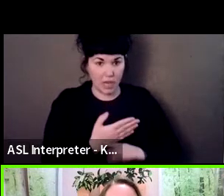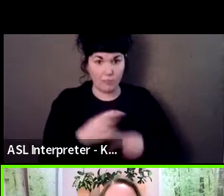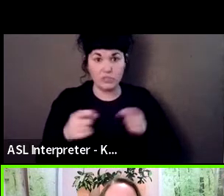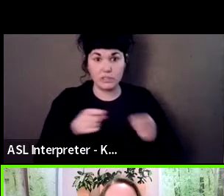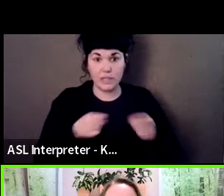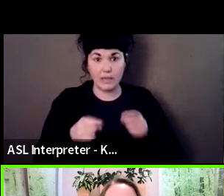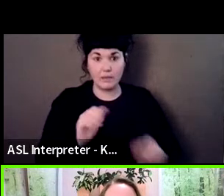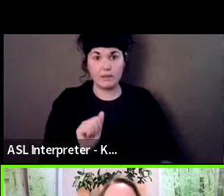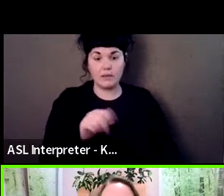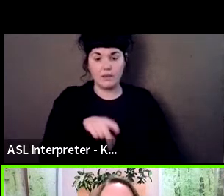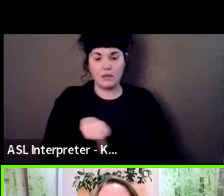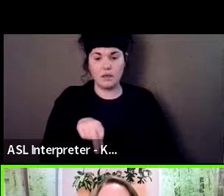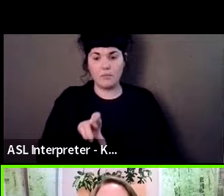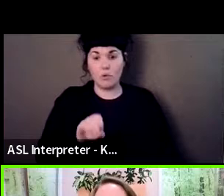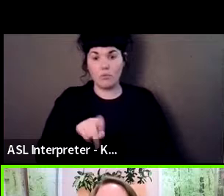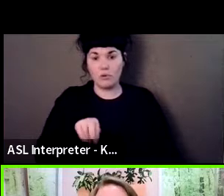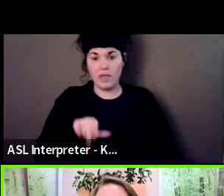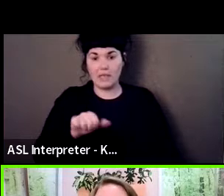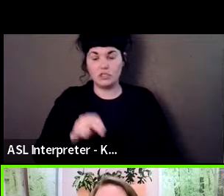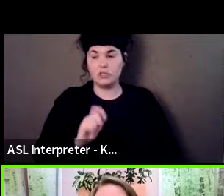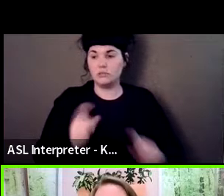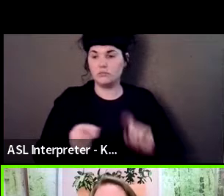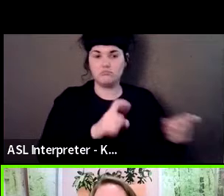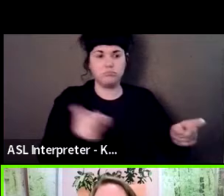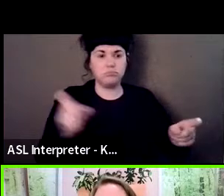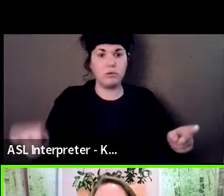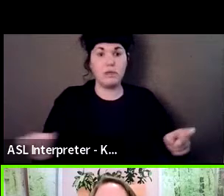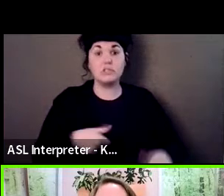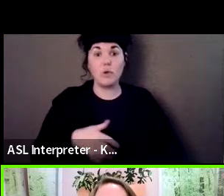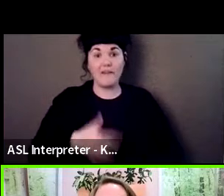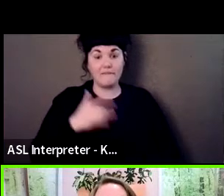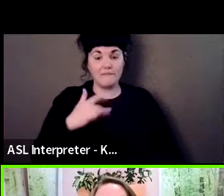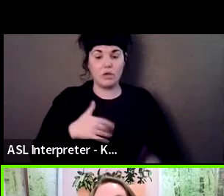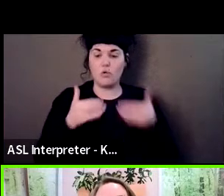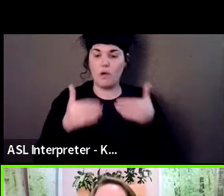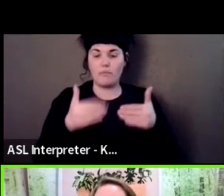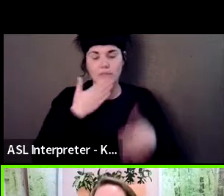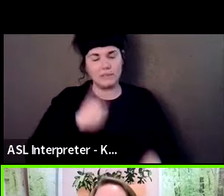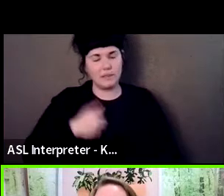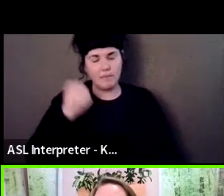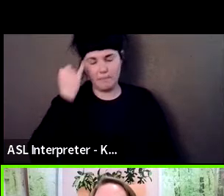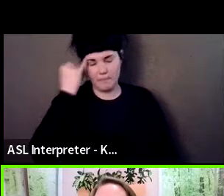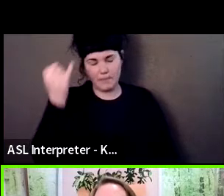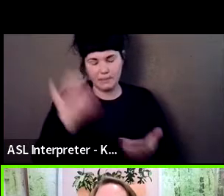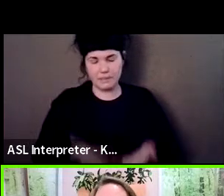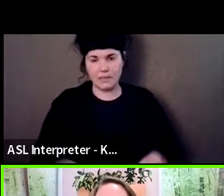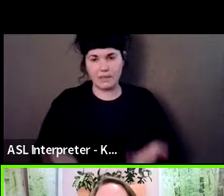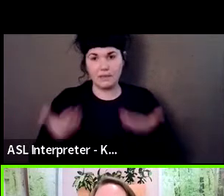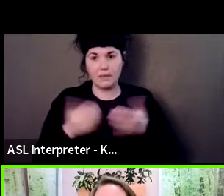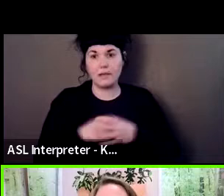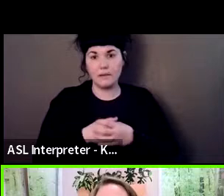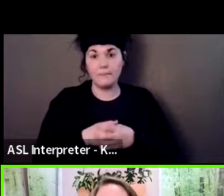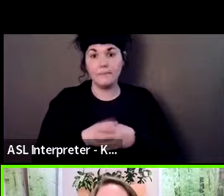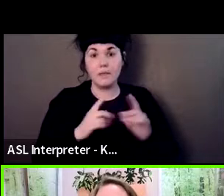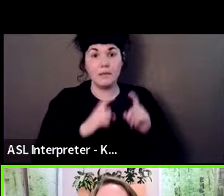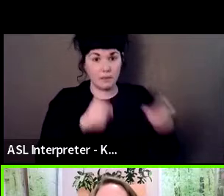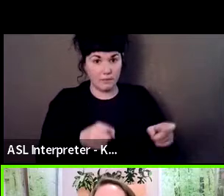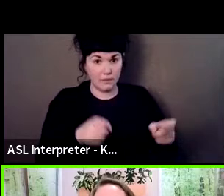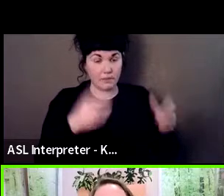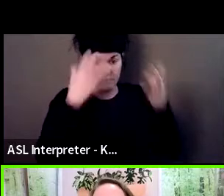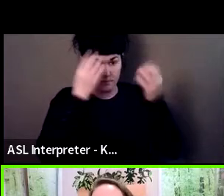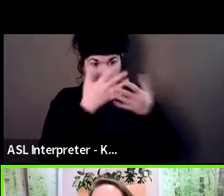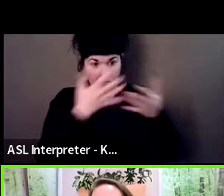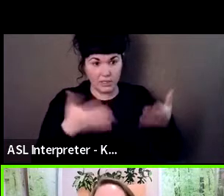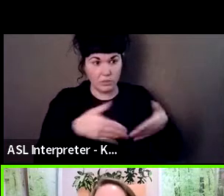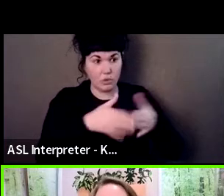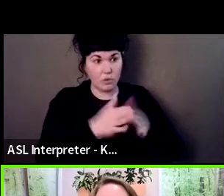So I just think cooperation is the right way to go here, and prompt cooperation as well. Get them the information they're requesting as soon as